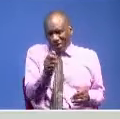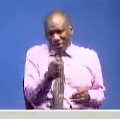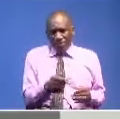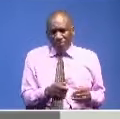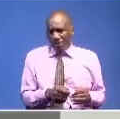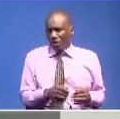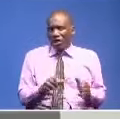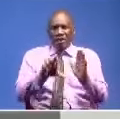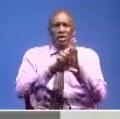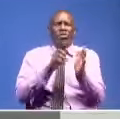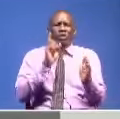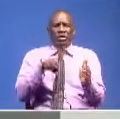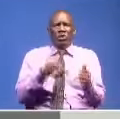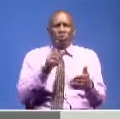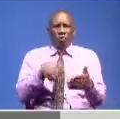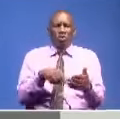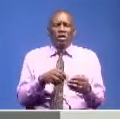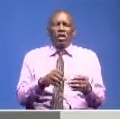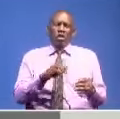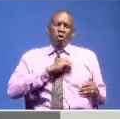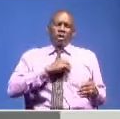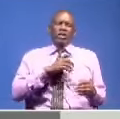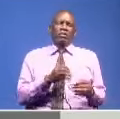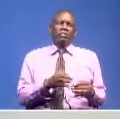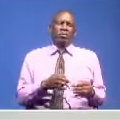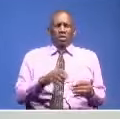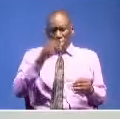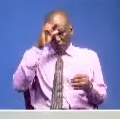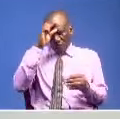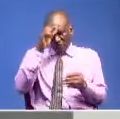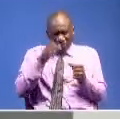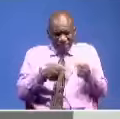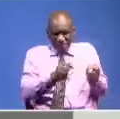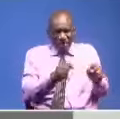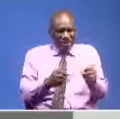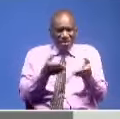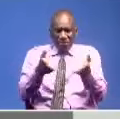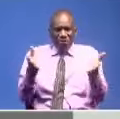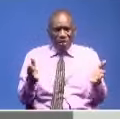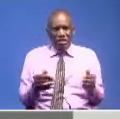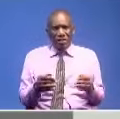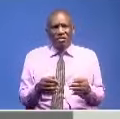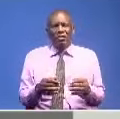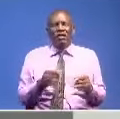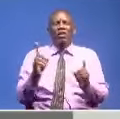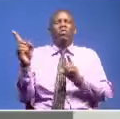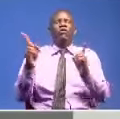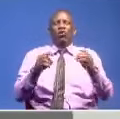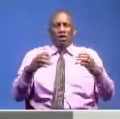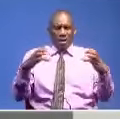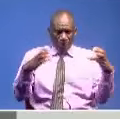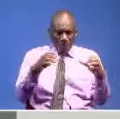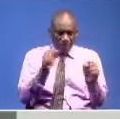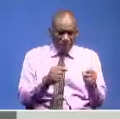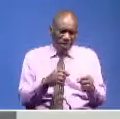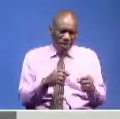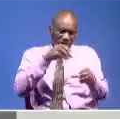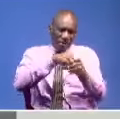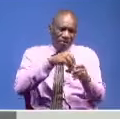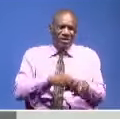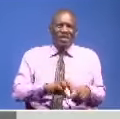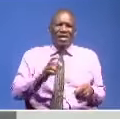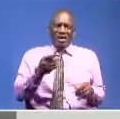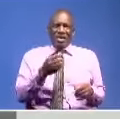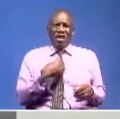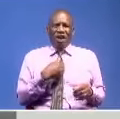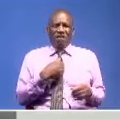the government to retain controlling stakes or other forms of ownership in strategic assets. This ensures that while foreign companies can invest and